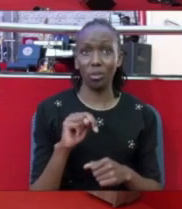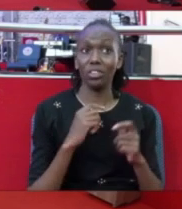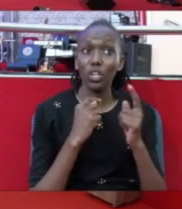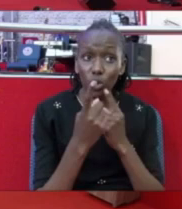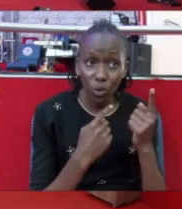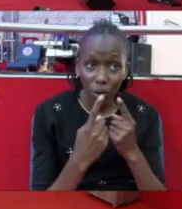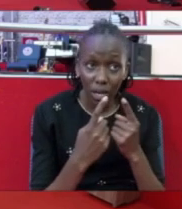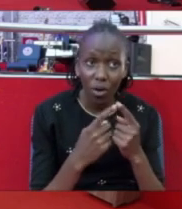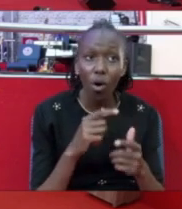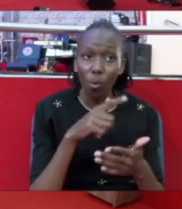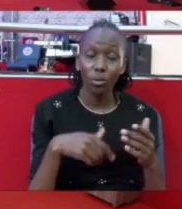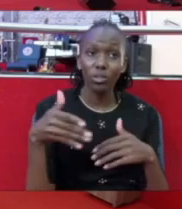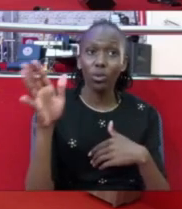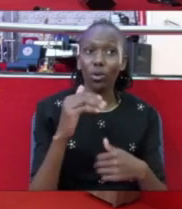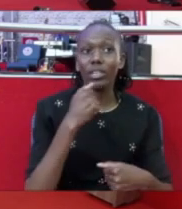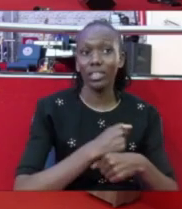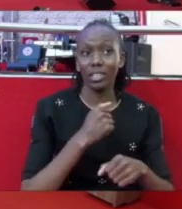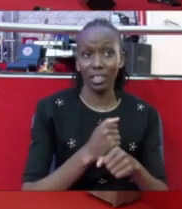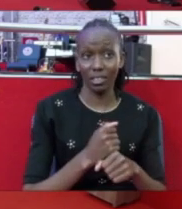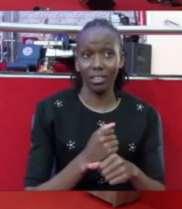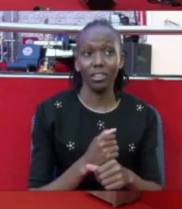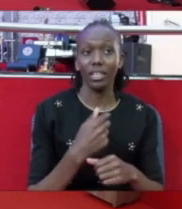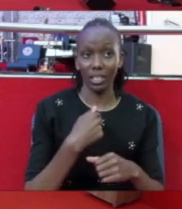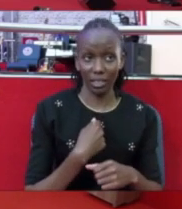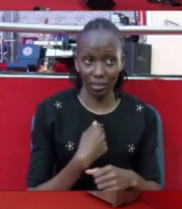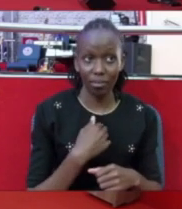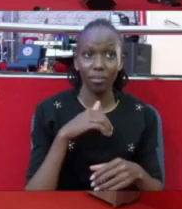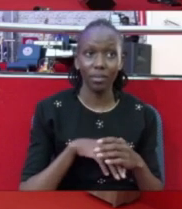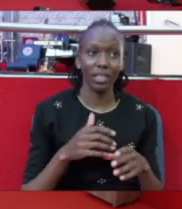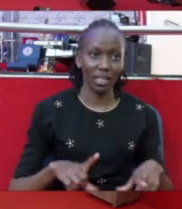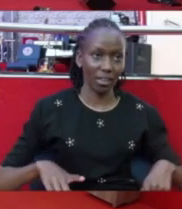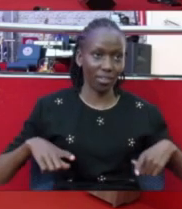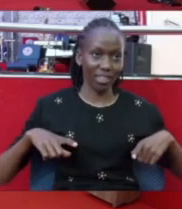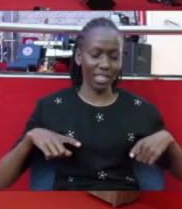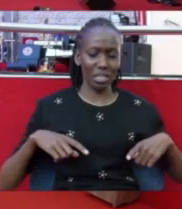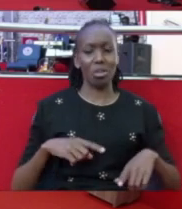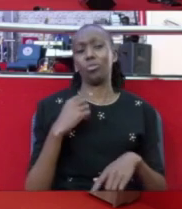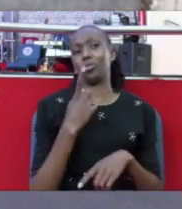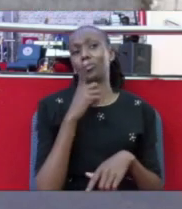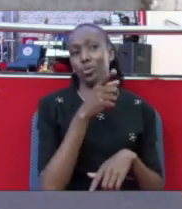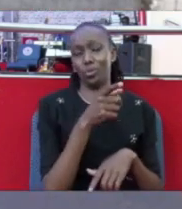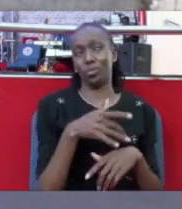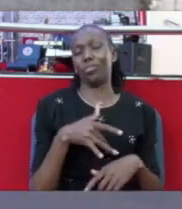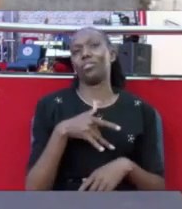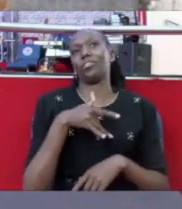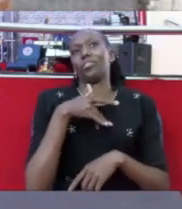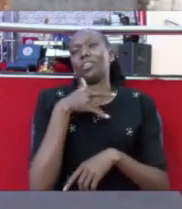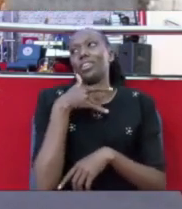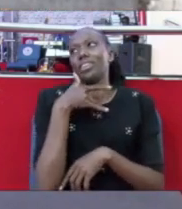anafanya kwa maisha yangu. If you feel it, ukisikia kajei. Ukisikia, ukihisi.